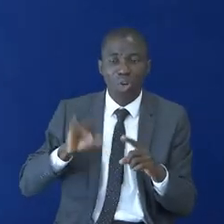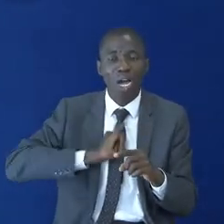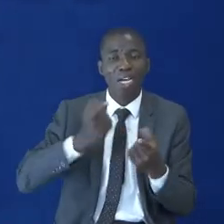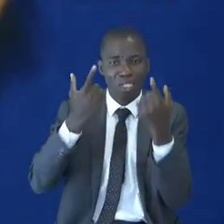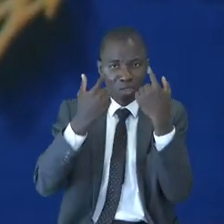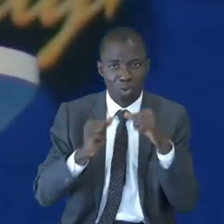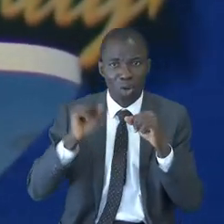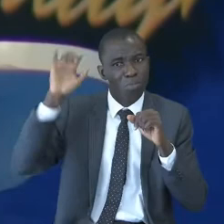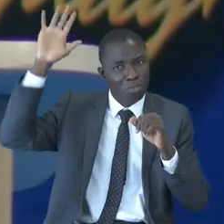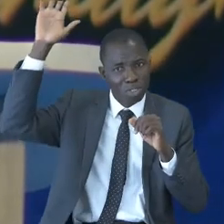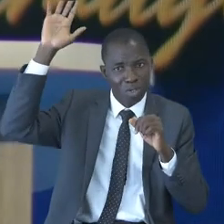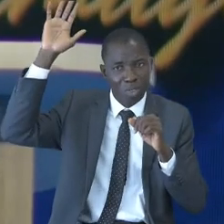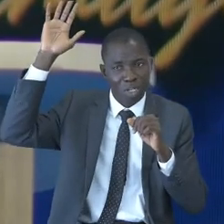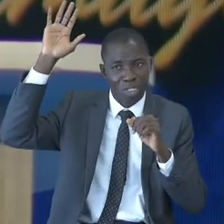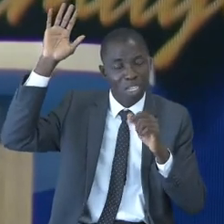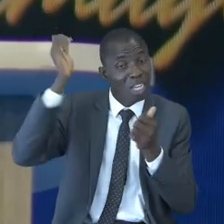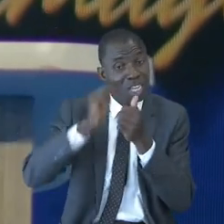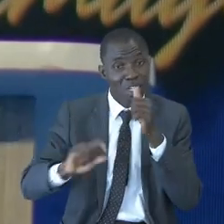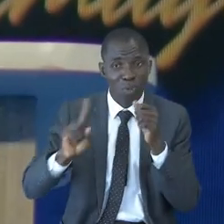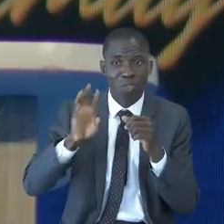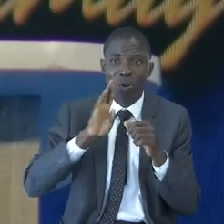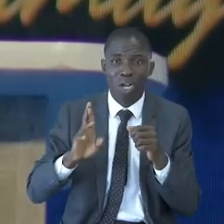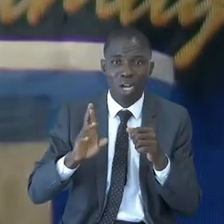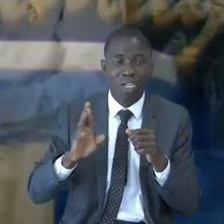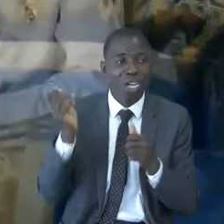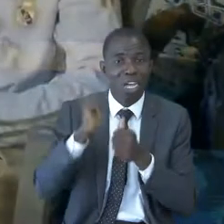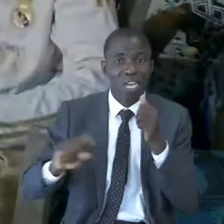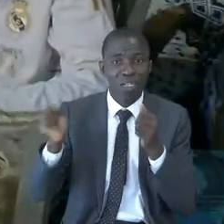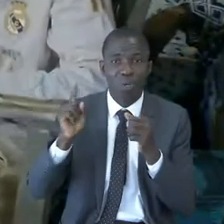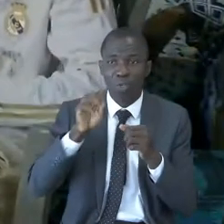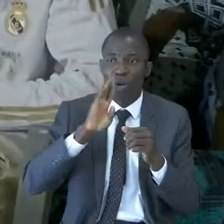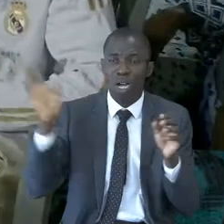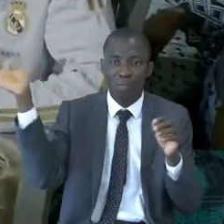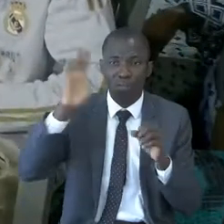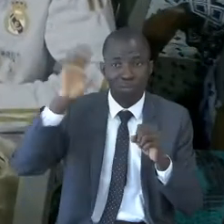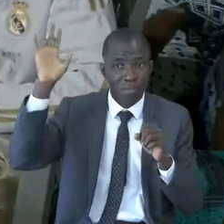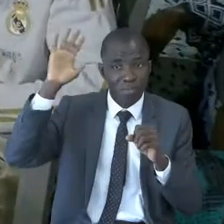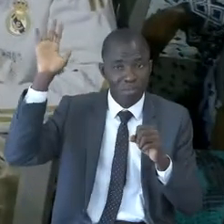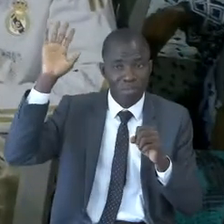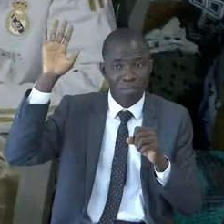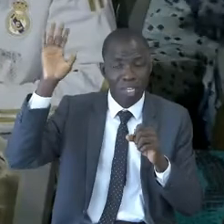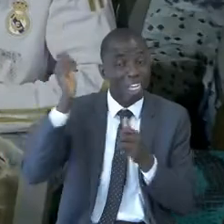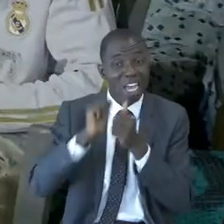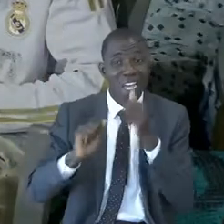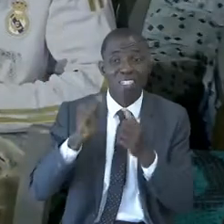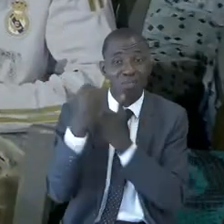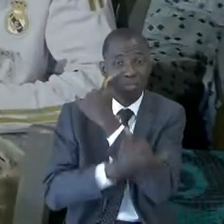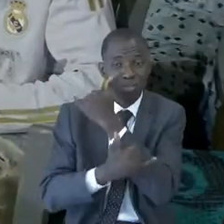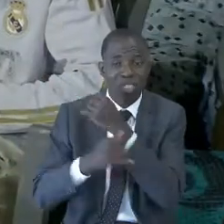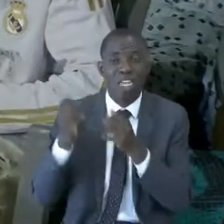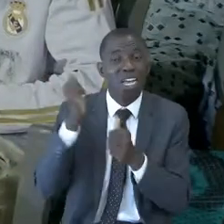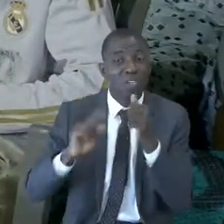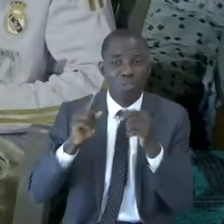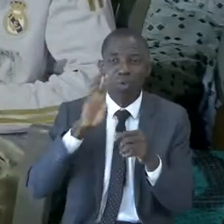that hand anywhere you are, online, anywhere you are, any country, any congregation where you